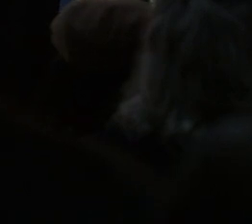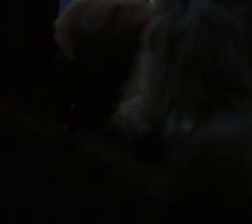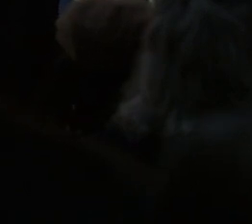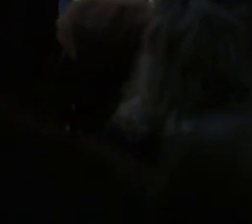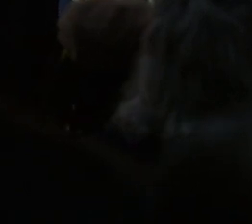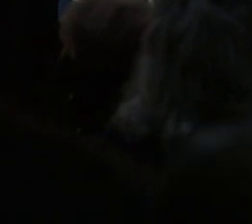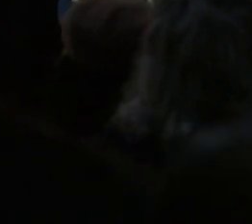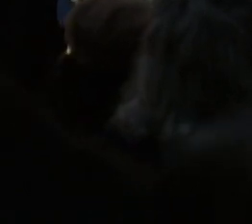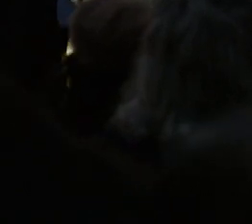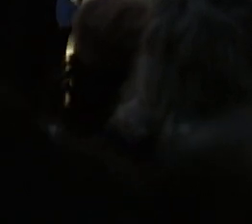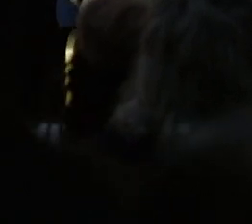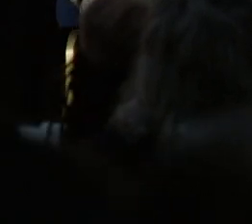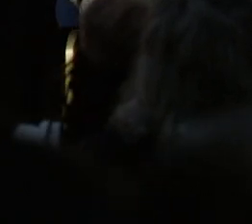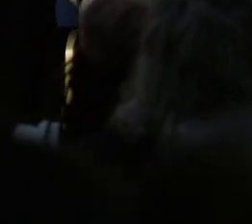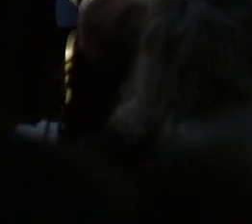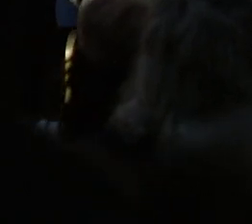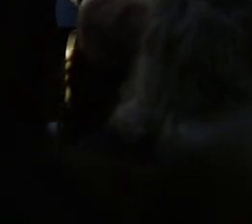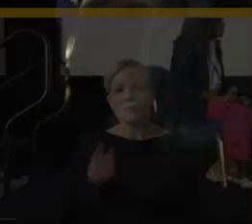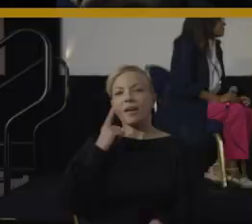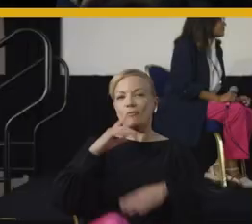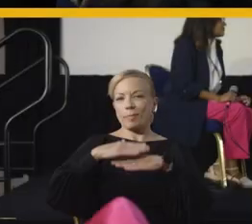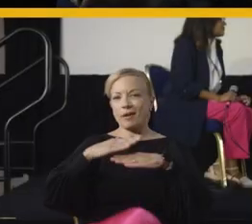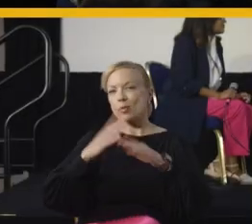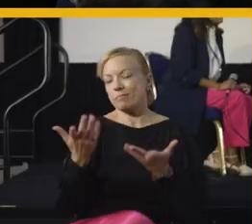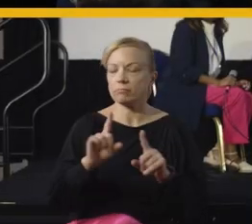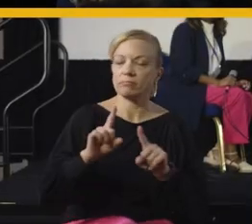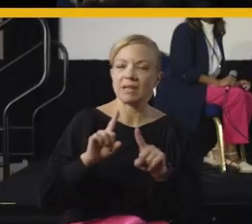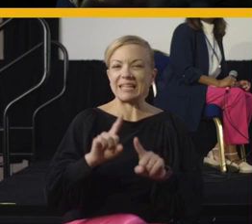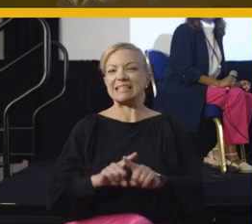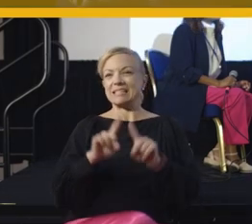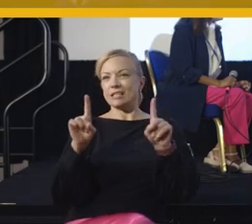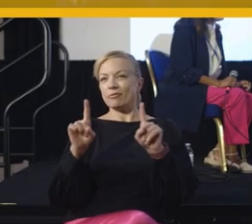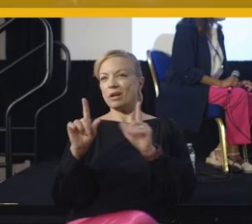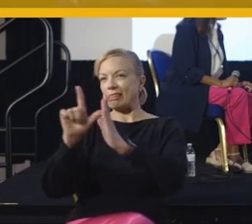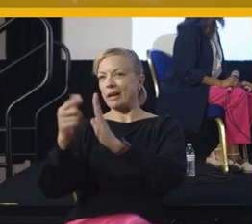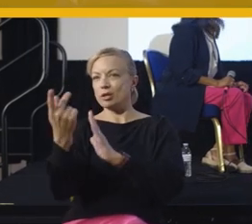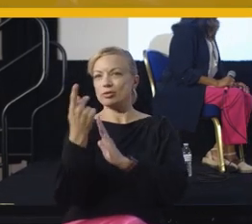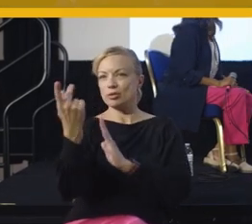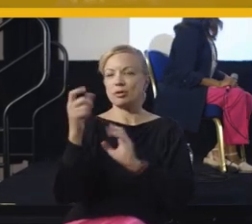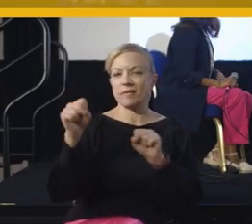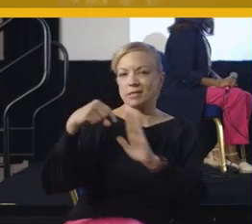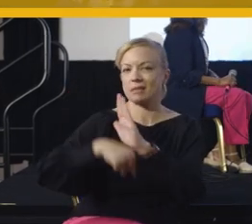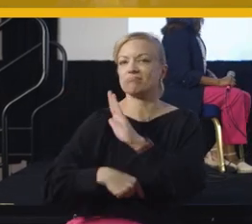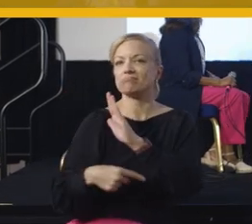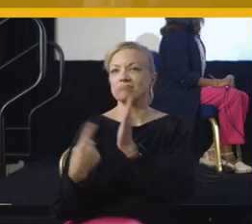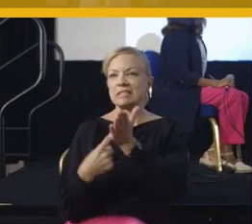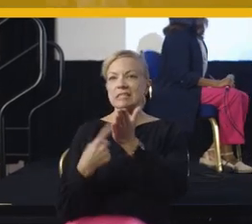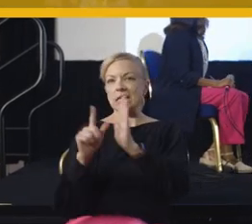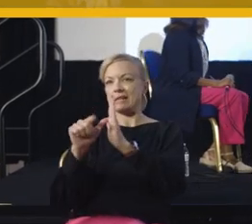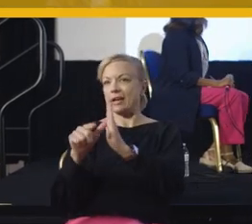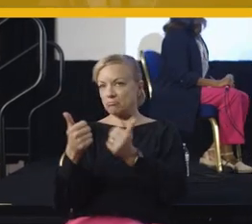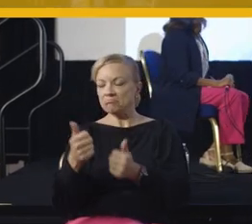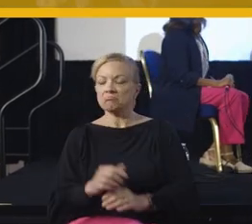it's different per platform, but in general, we, you know, why don't we talk, we can get more in depth offline after, just because I want to answer your question accurately